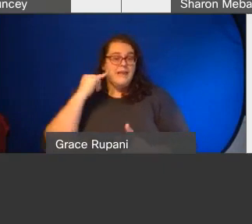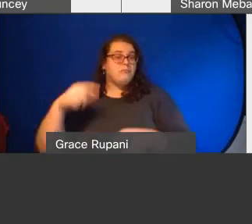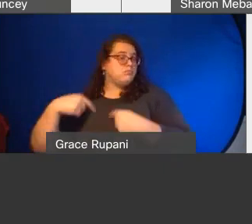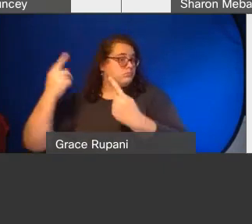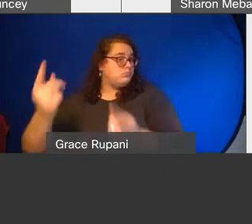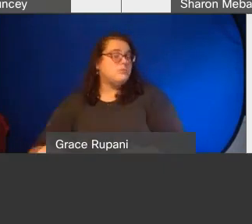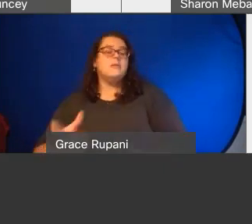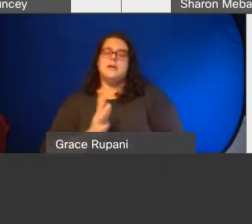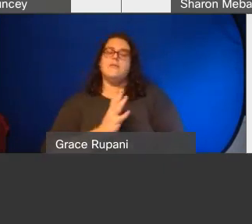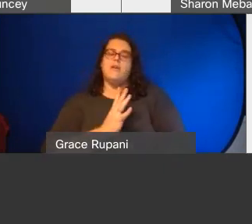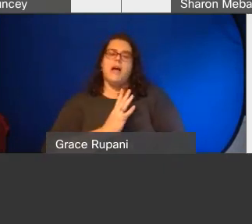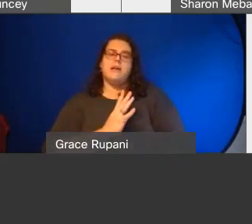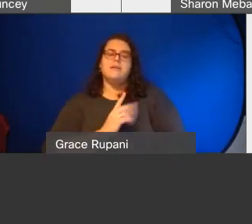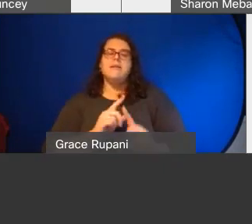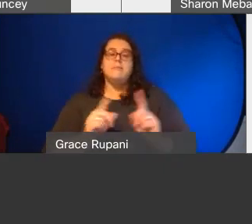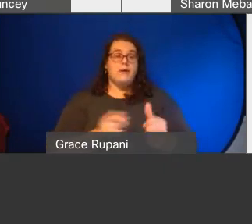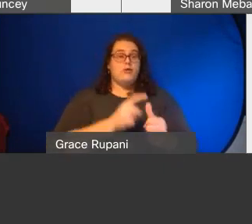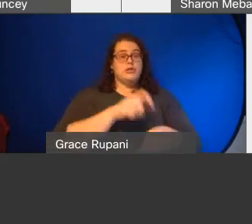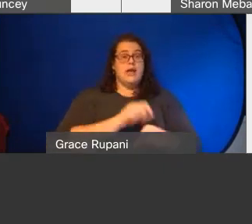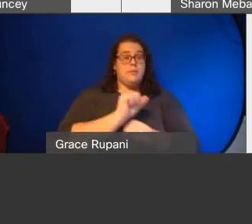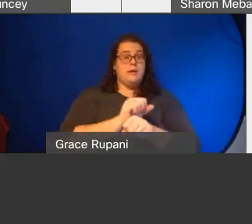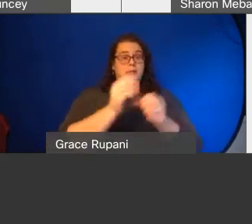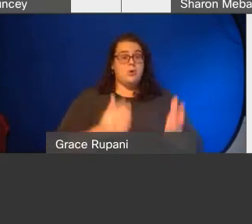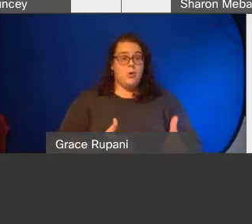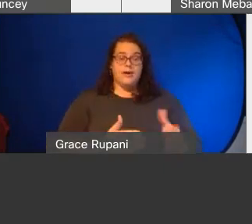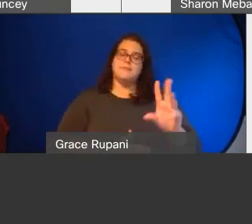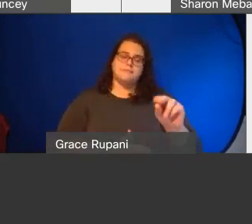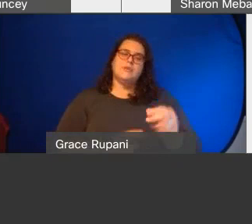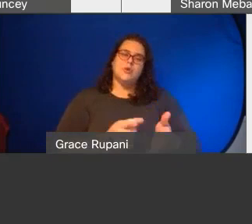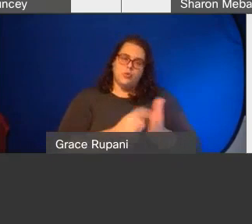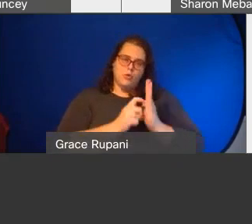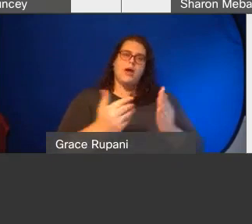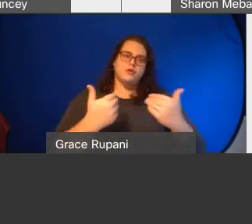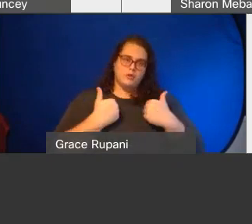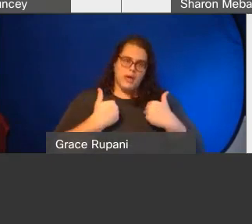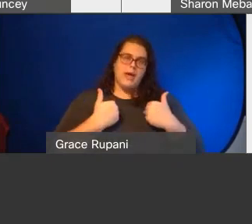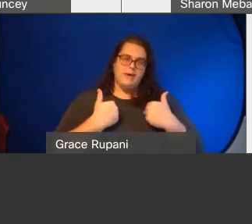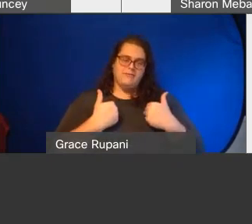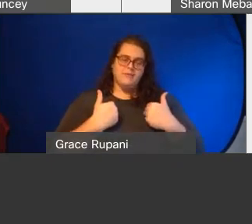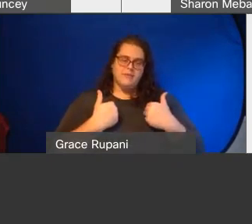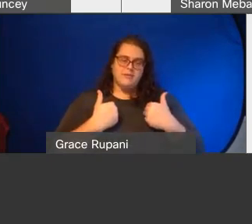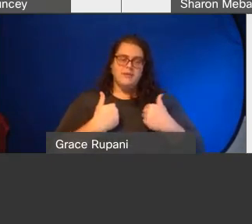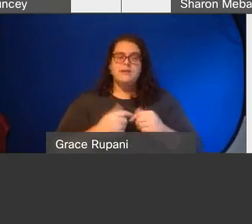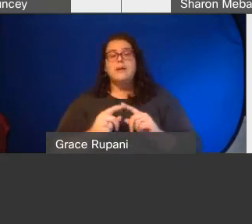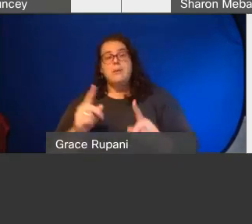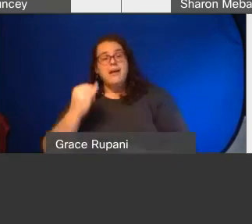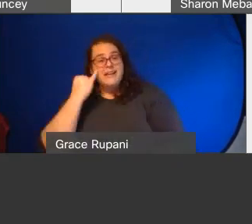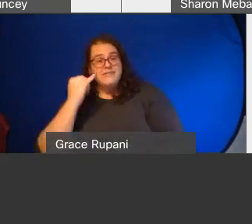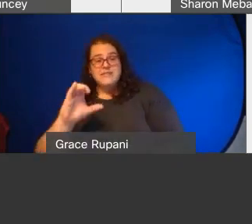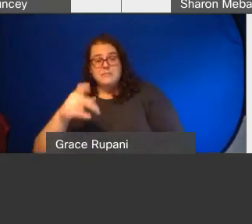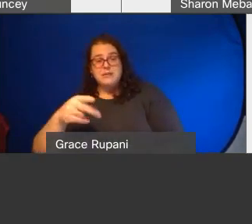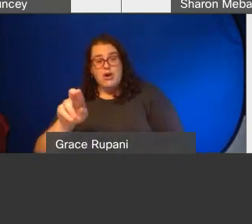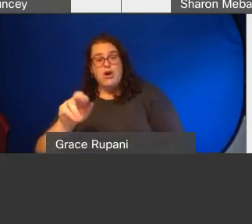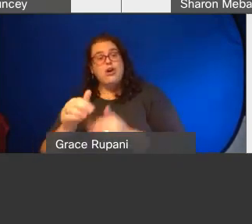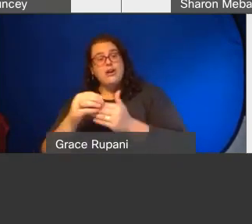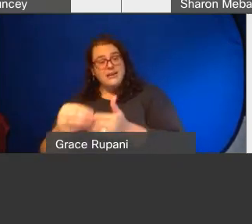served. Simply put, if you're trained in CPR and the actual guidance in CPR has not trained, but you're looking